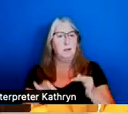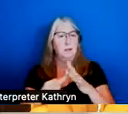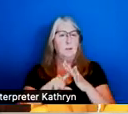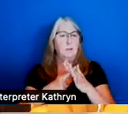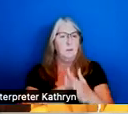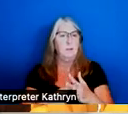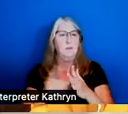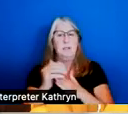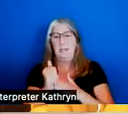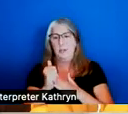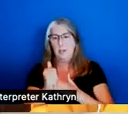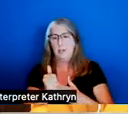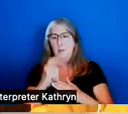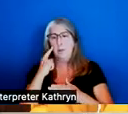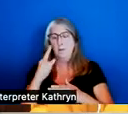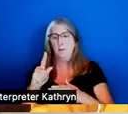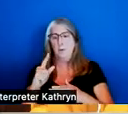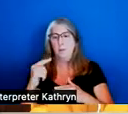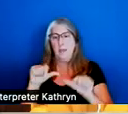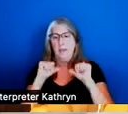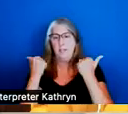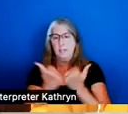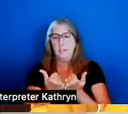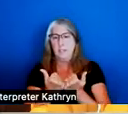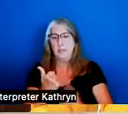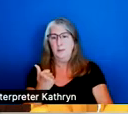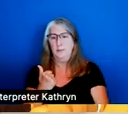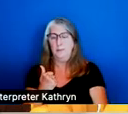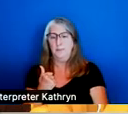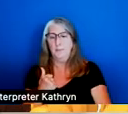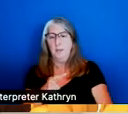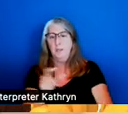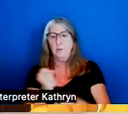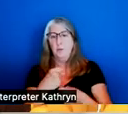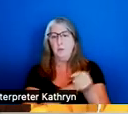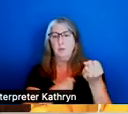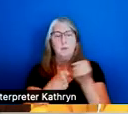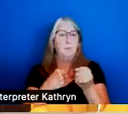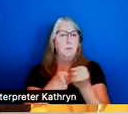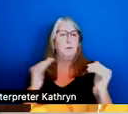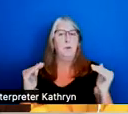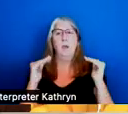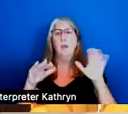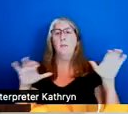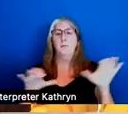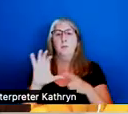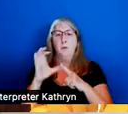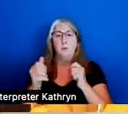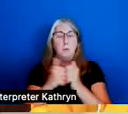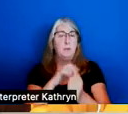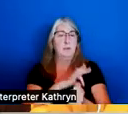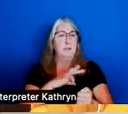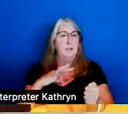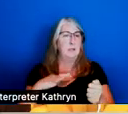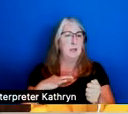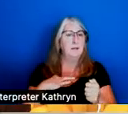and leadership of the agency as she creates and supports a high-performing culture with staff in the Twin